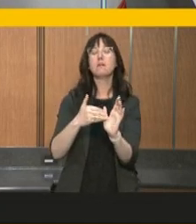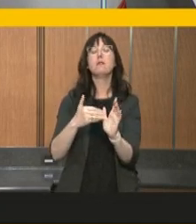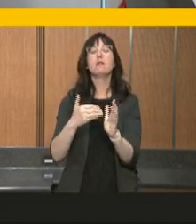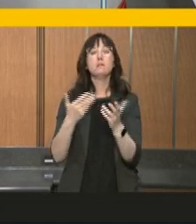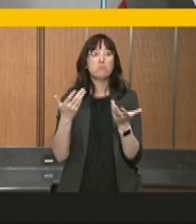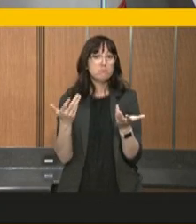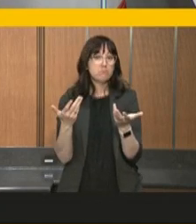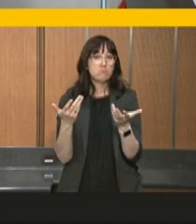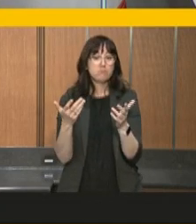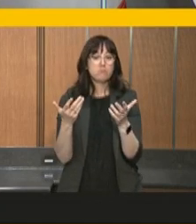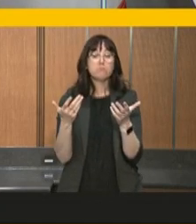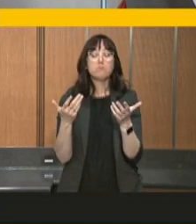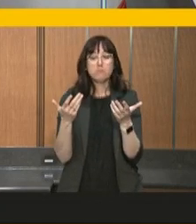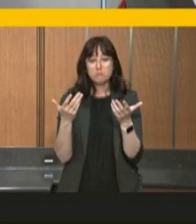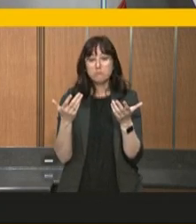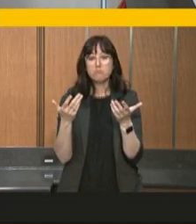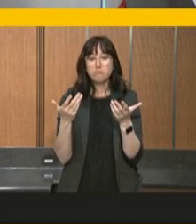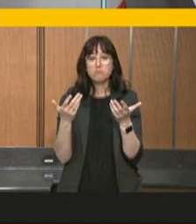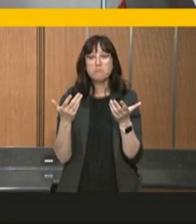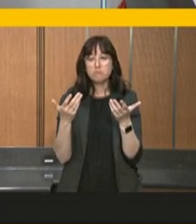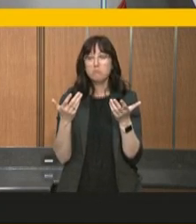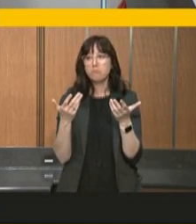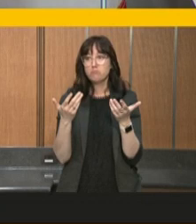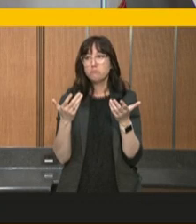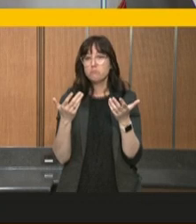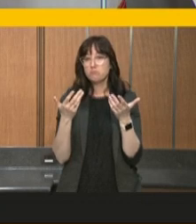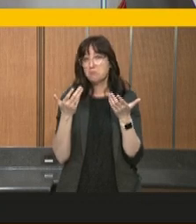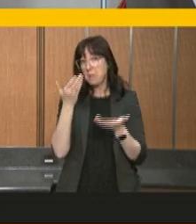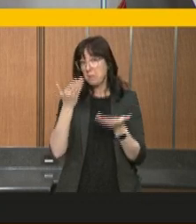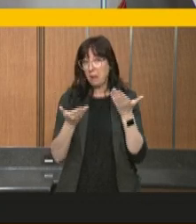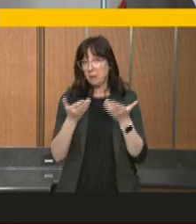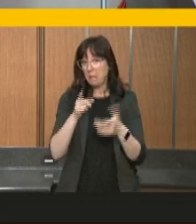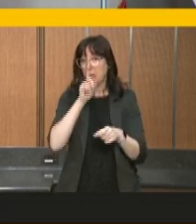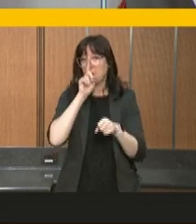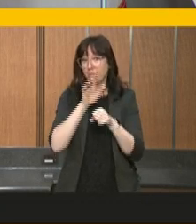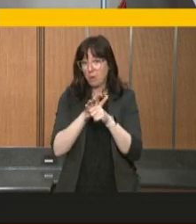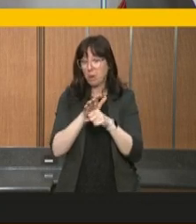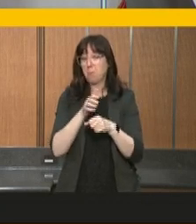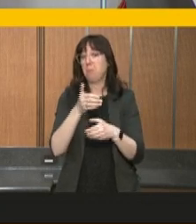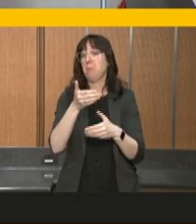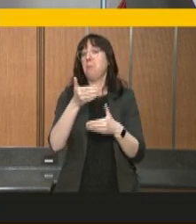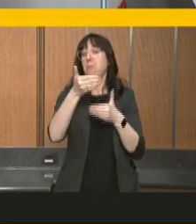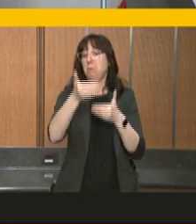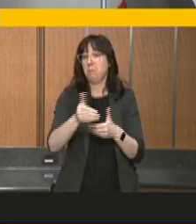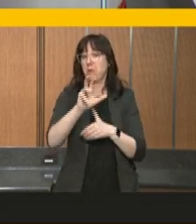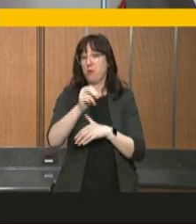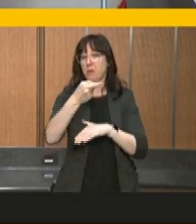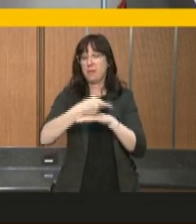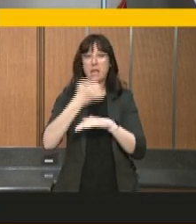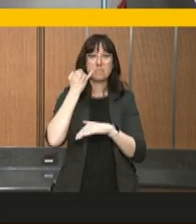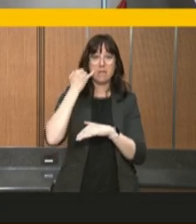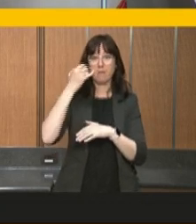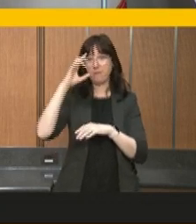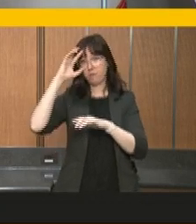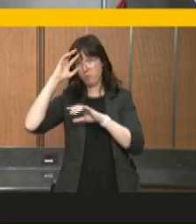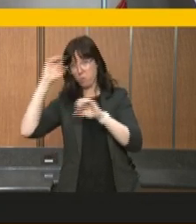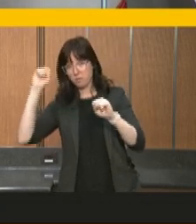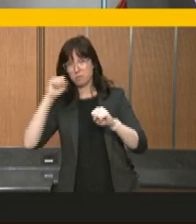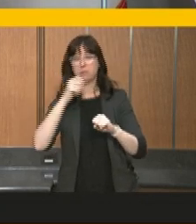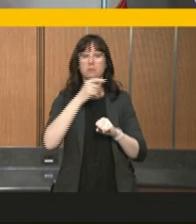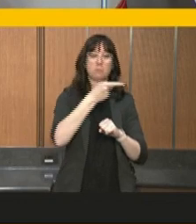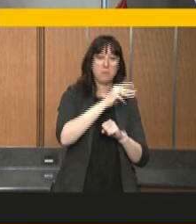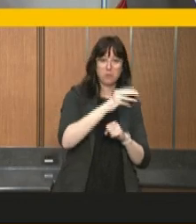this has been confirmed. And if it was confirmed by the President, then so much the better. As concerns snowbirds,